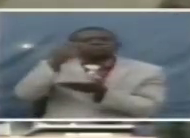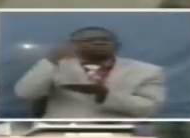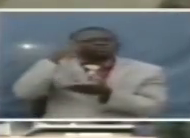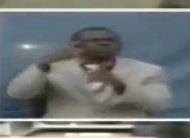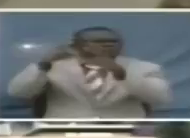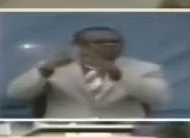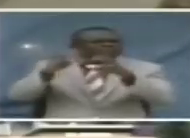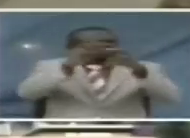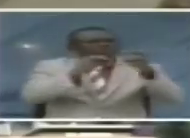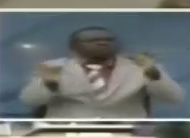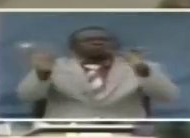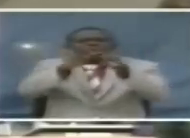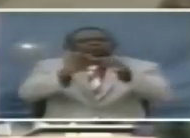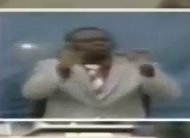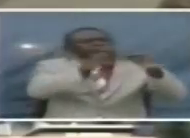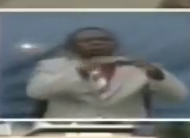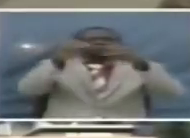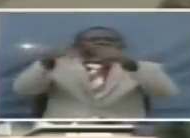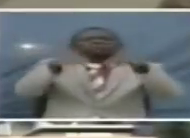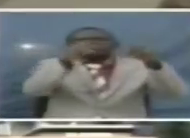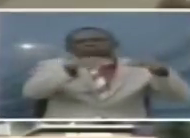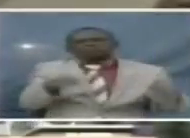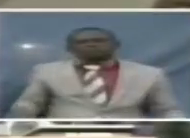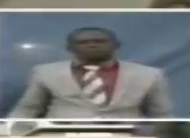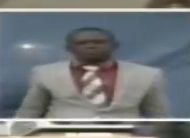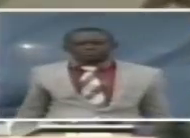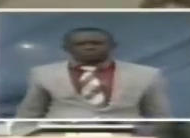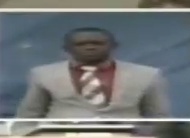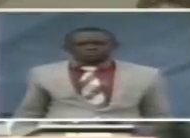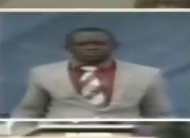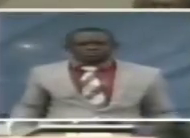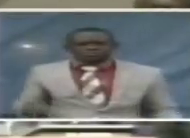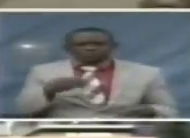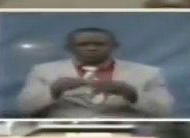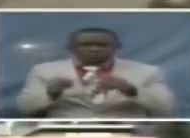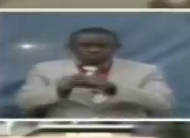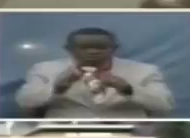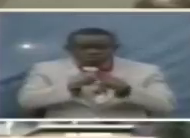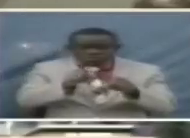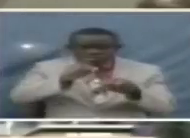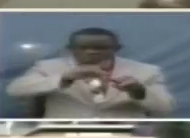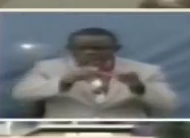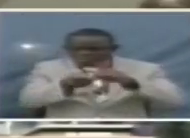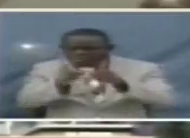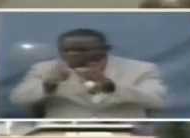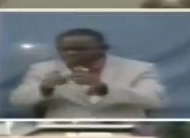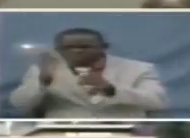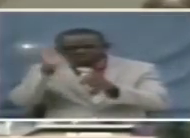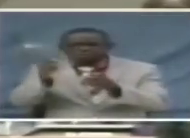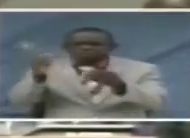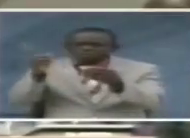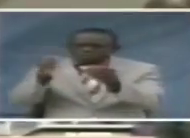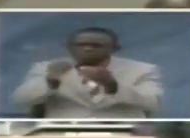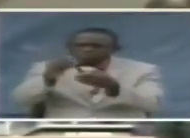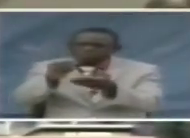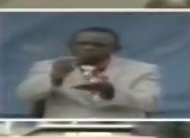251.3 million has been allocated to rural electrification. May I add that there will be more